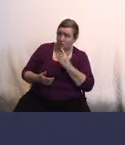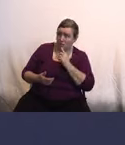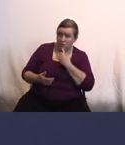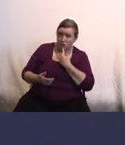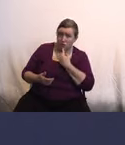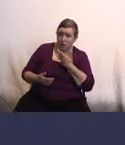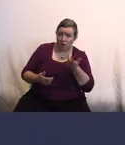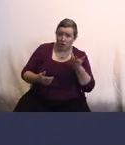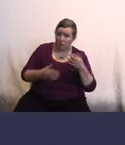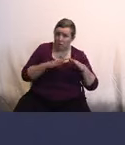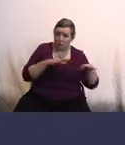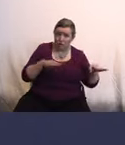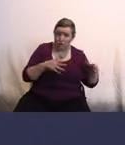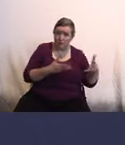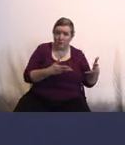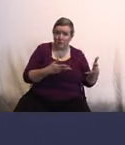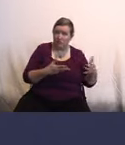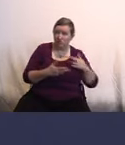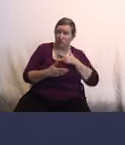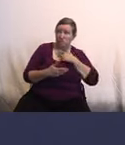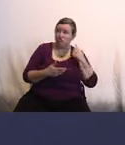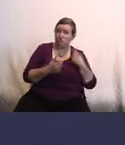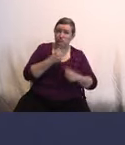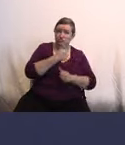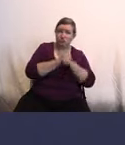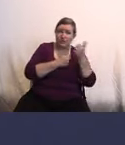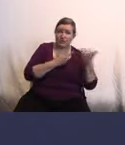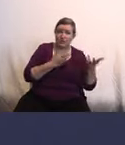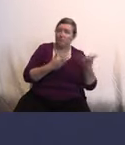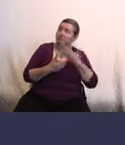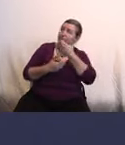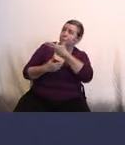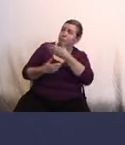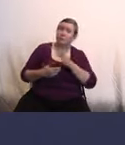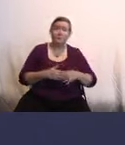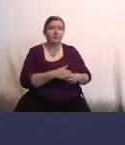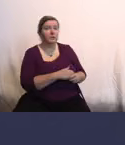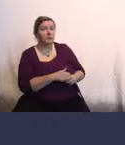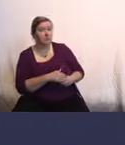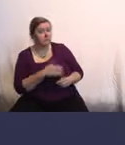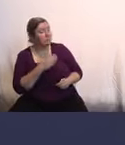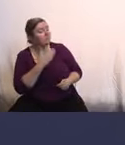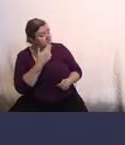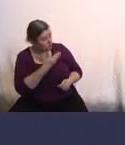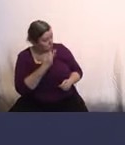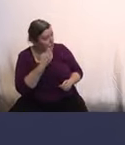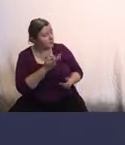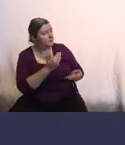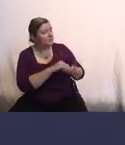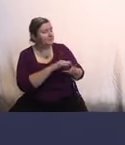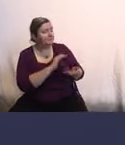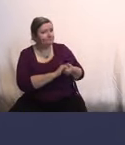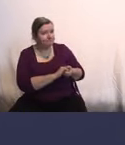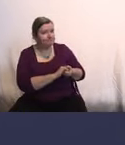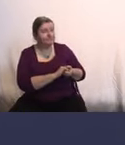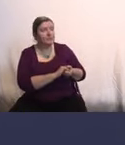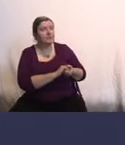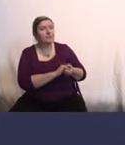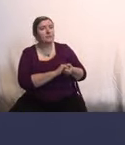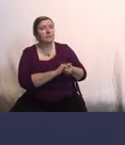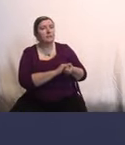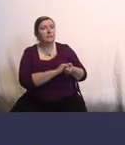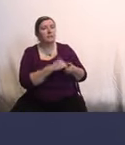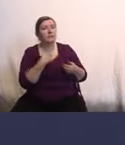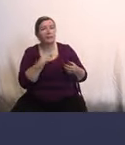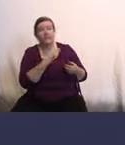children? And that's it. Thank you. Good to see you. I don't know that I'm going to have a few